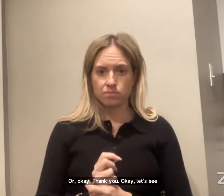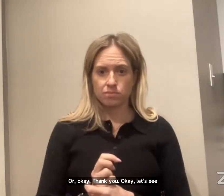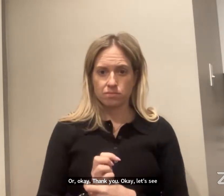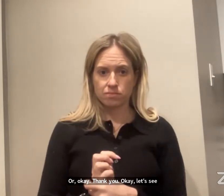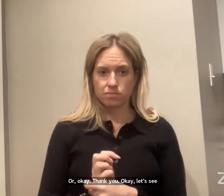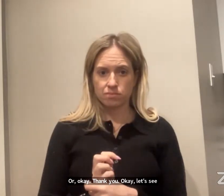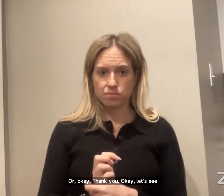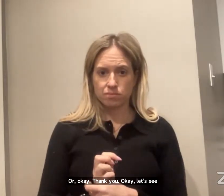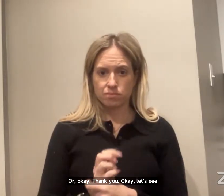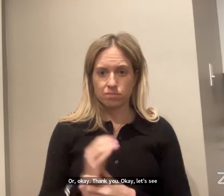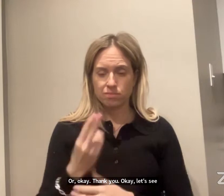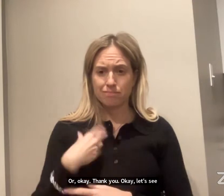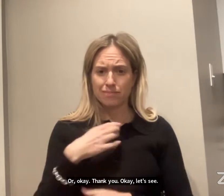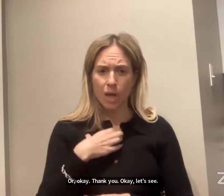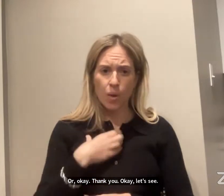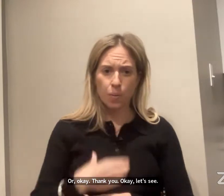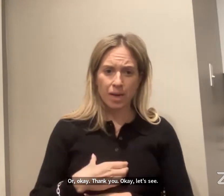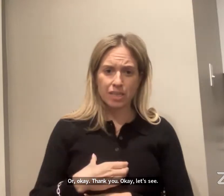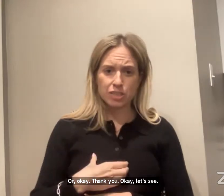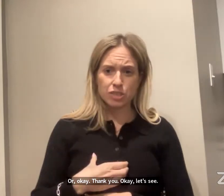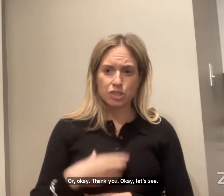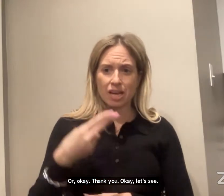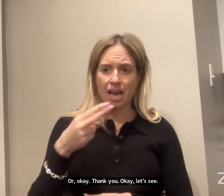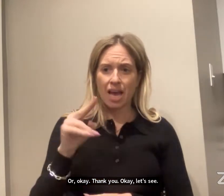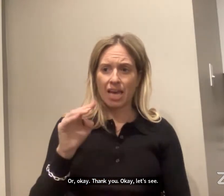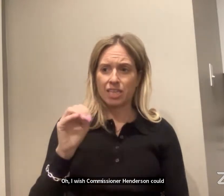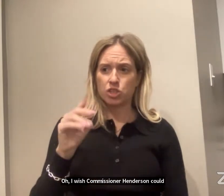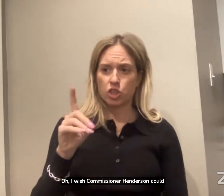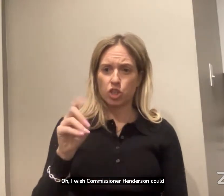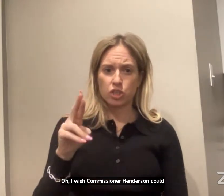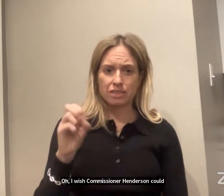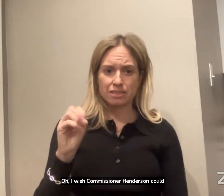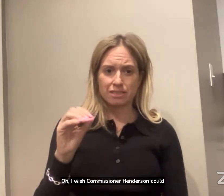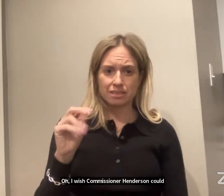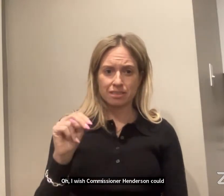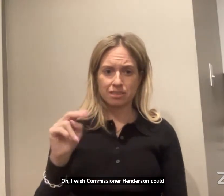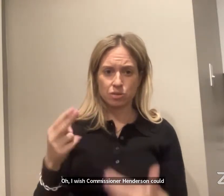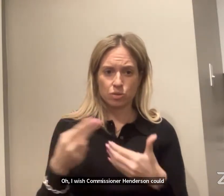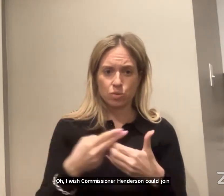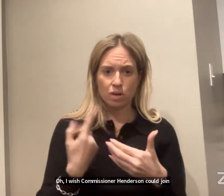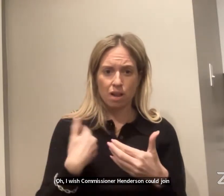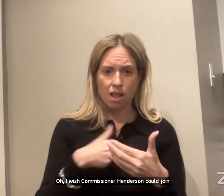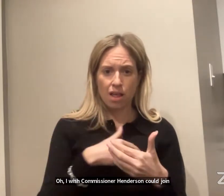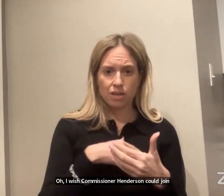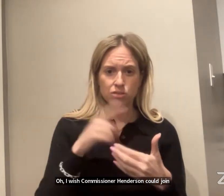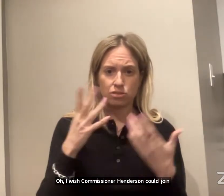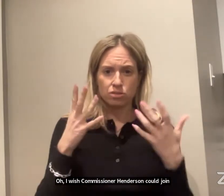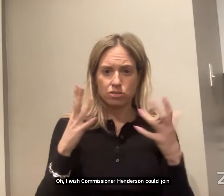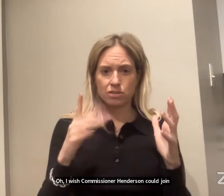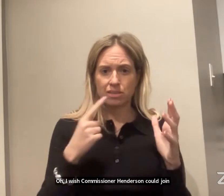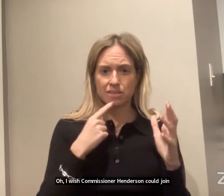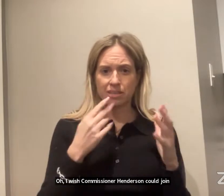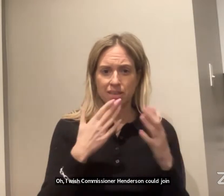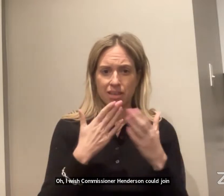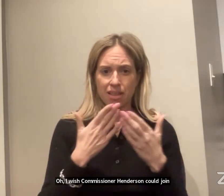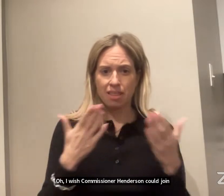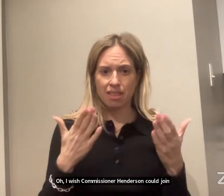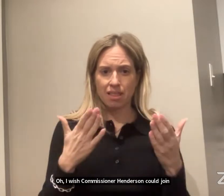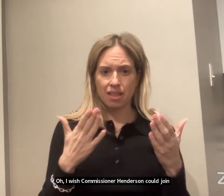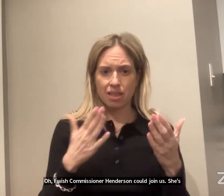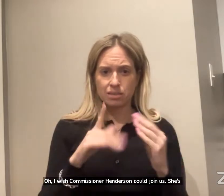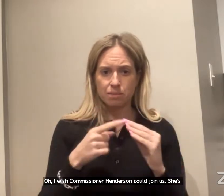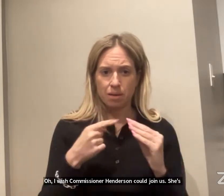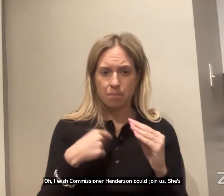Oh, I wish Commissioner Henderson could join us. She's already saying some things about me through text, so I don't